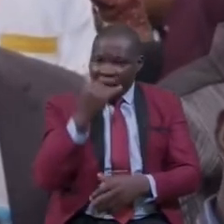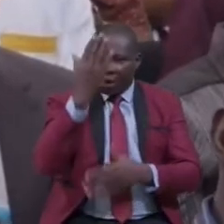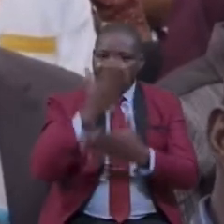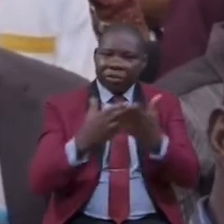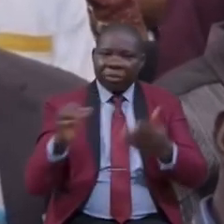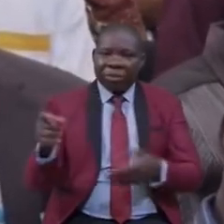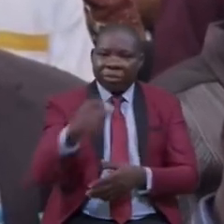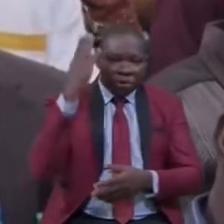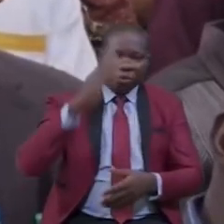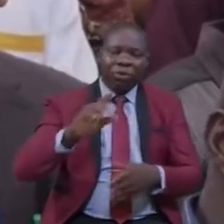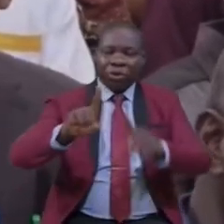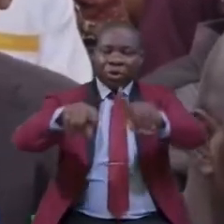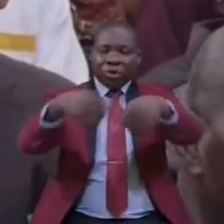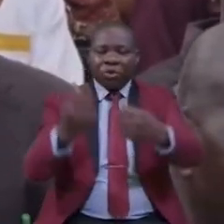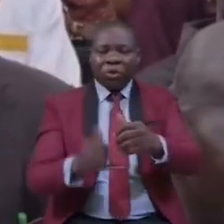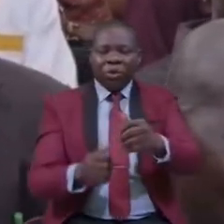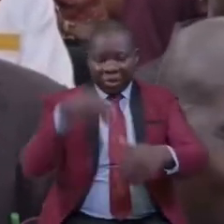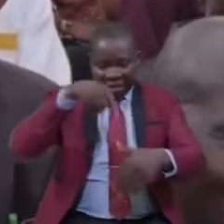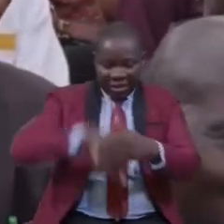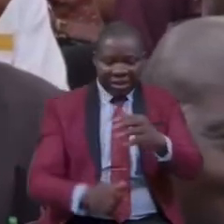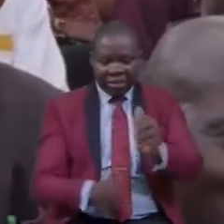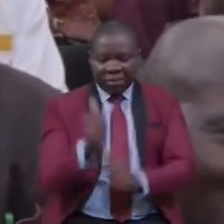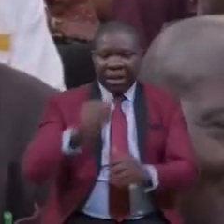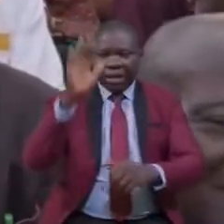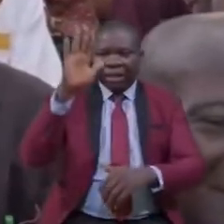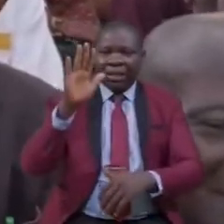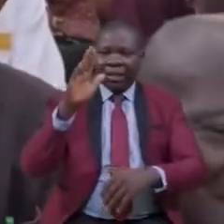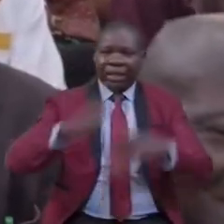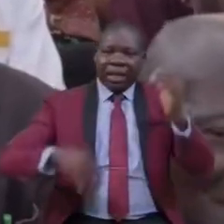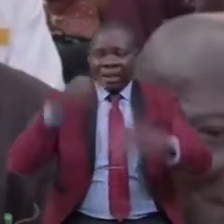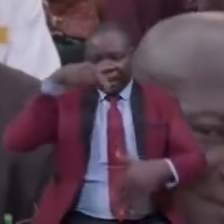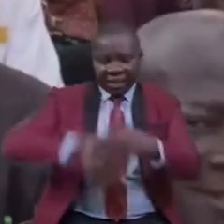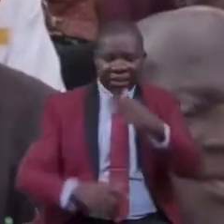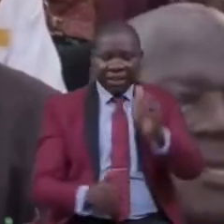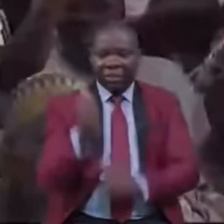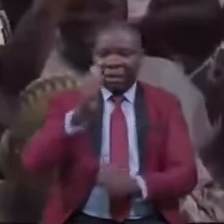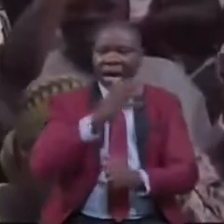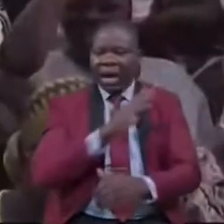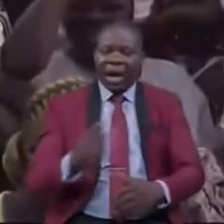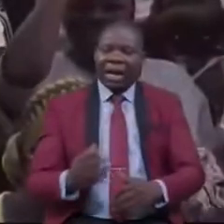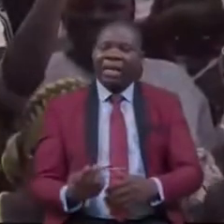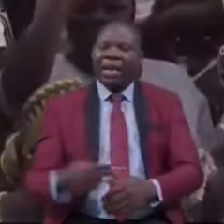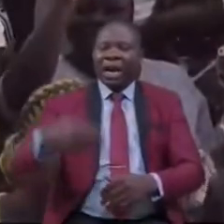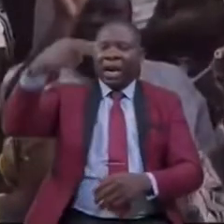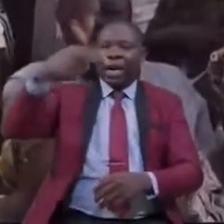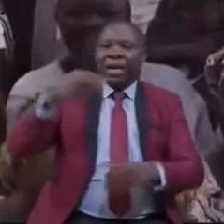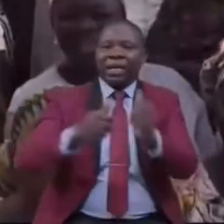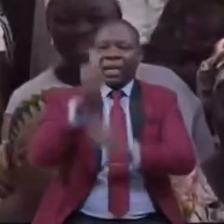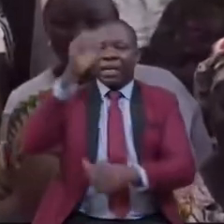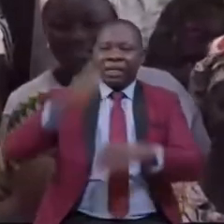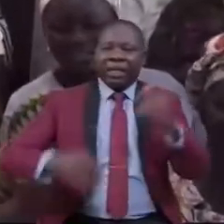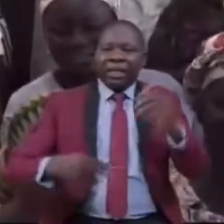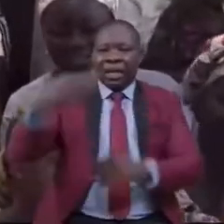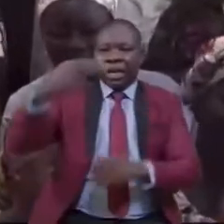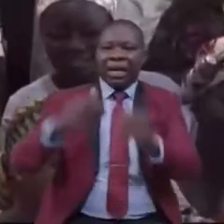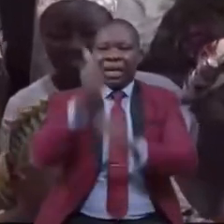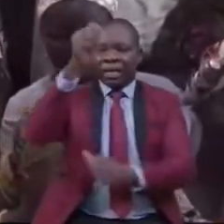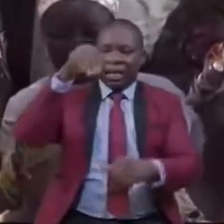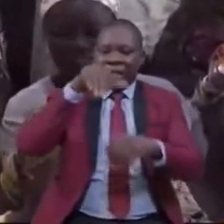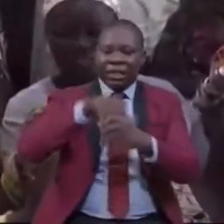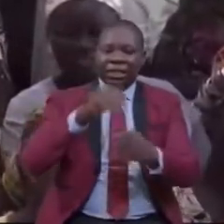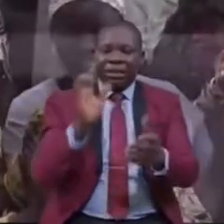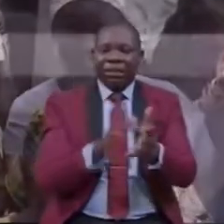going to go higher than higher in Jesus' name. Amen. Why